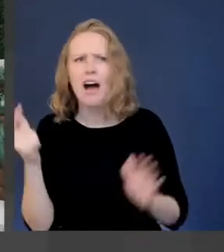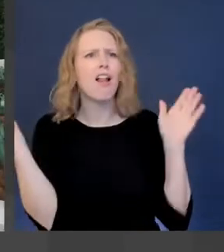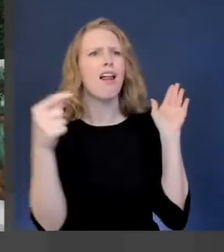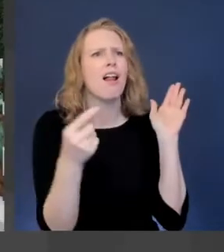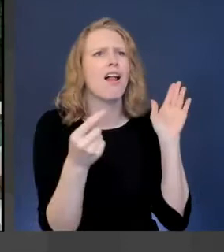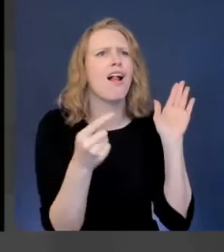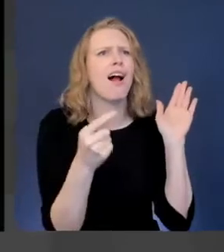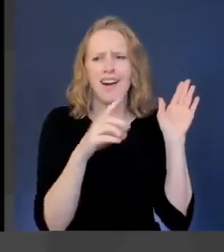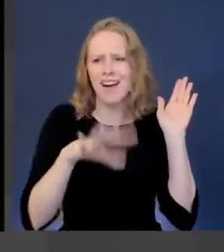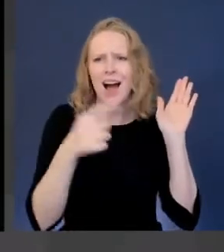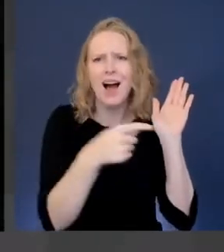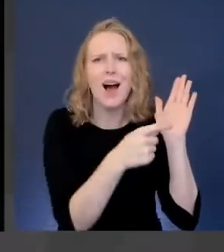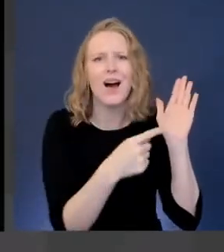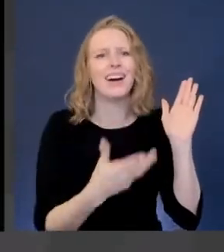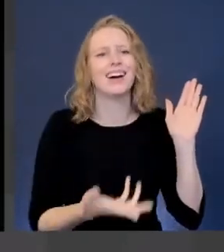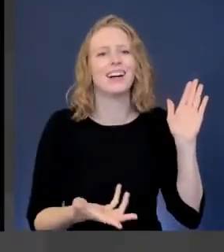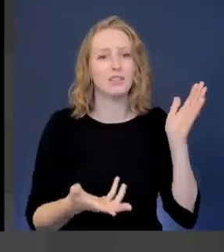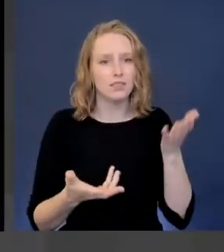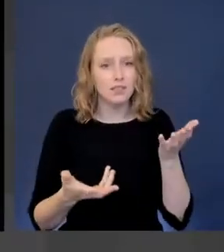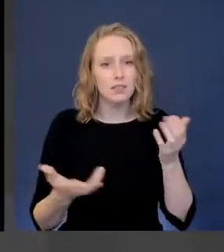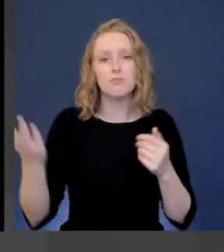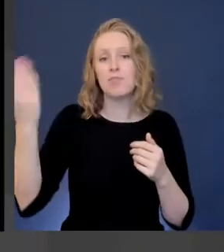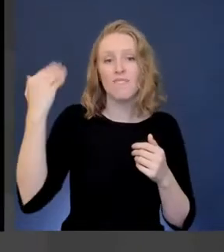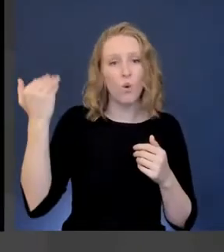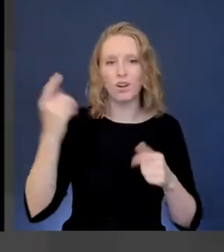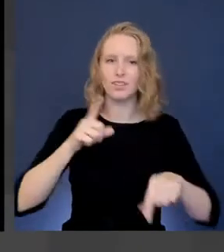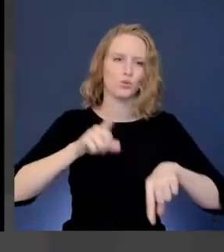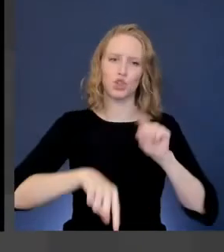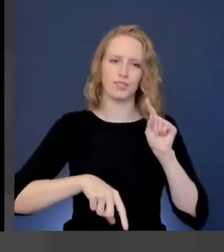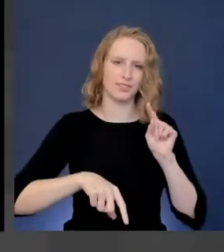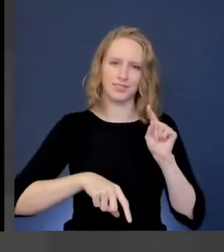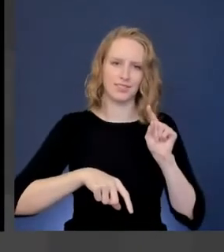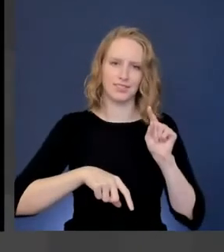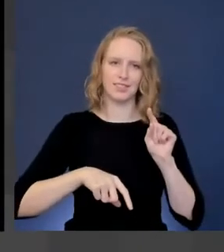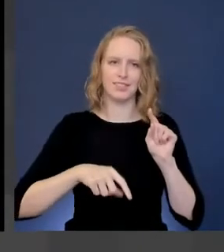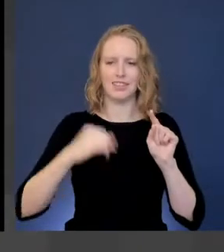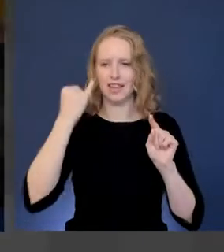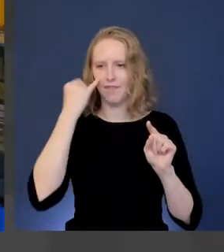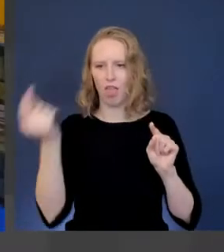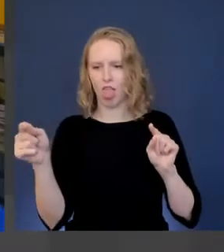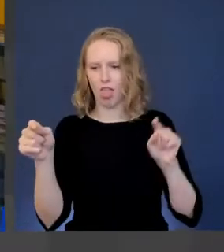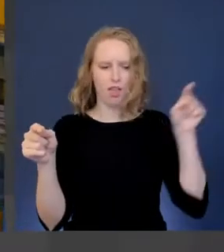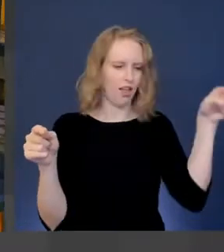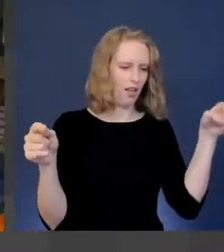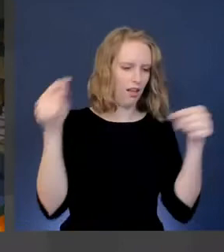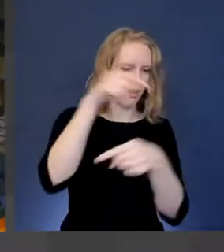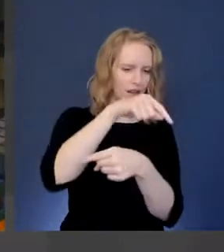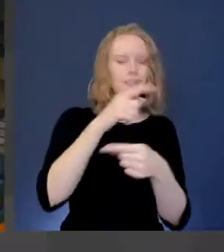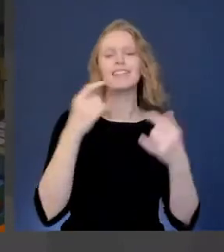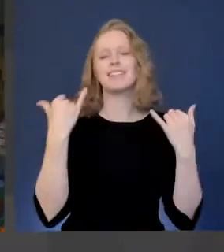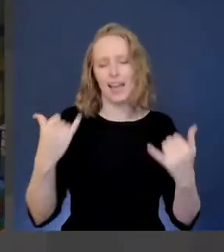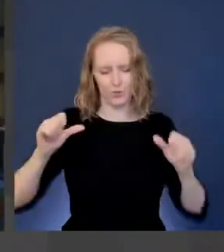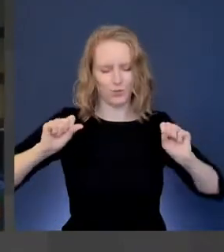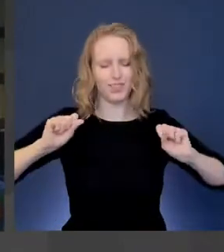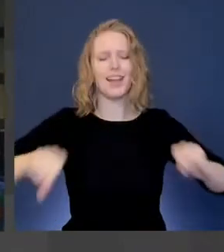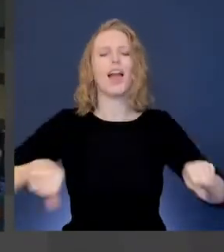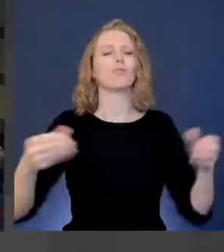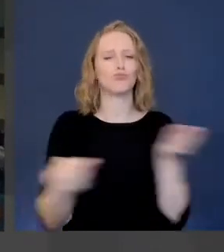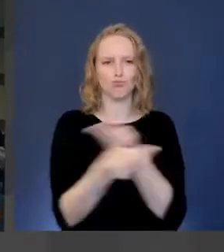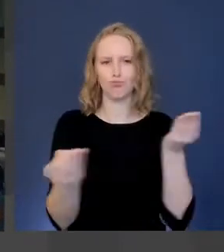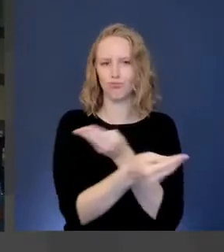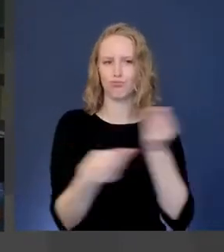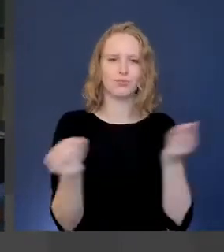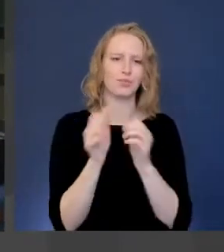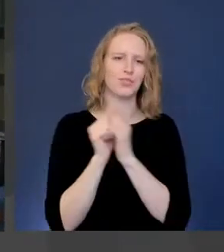I found. And before, you couldn't do that with players on the other edition, but now everyone can just share cool places together. And I think that's really